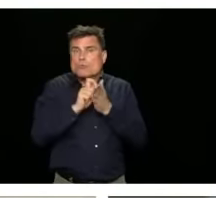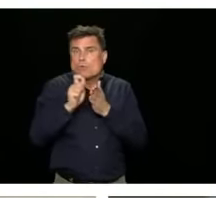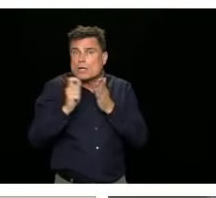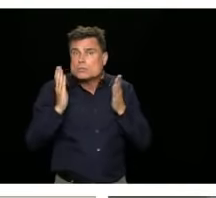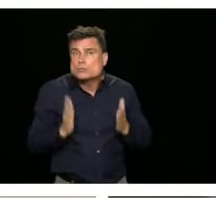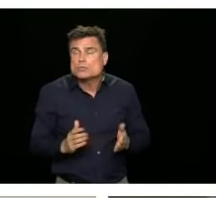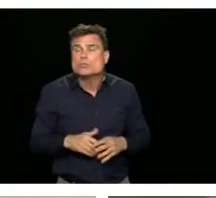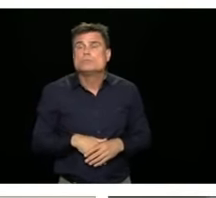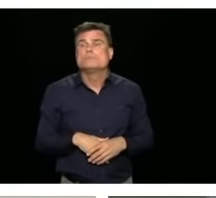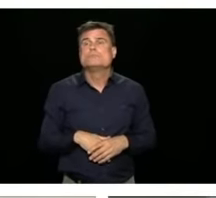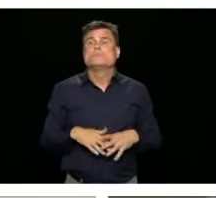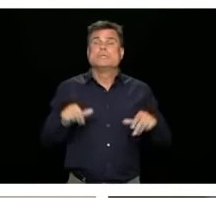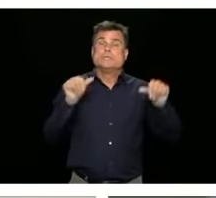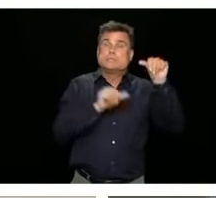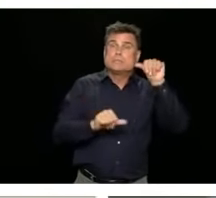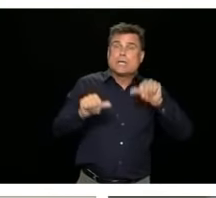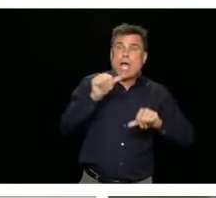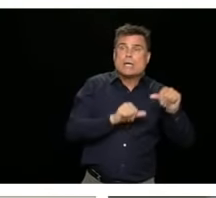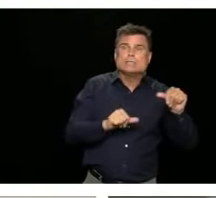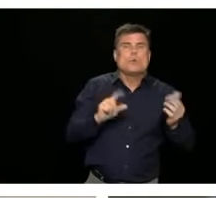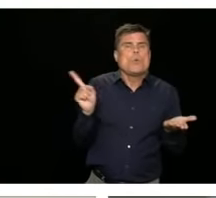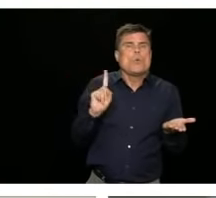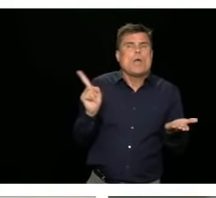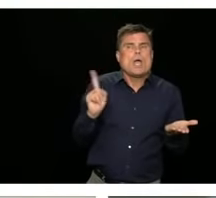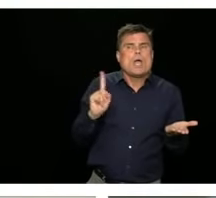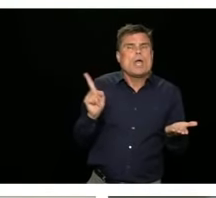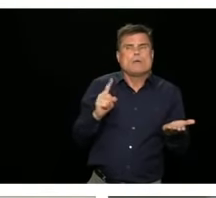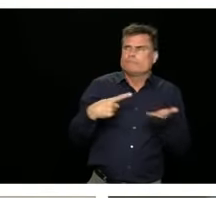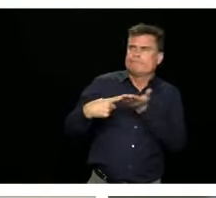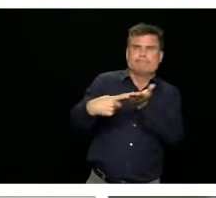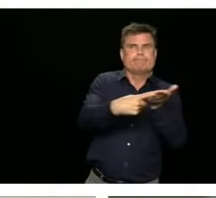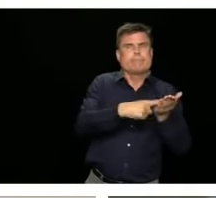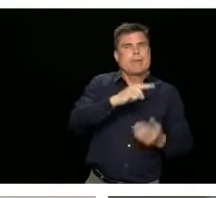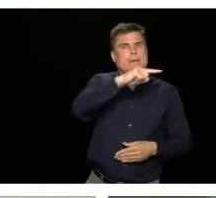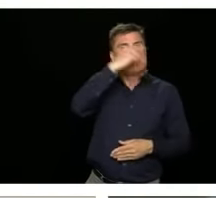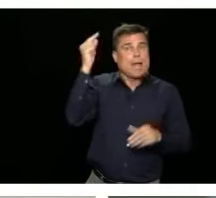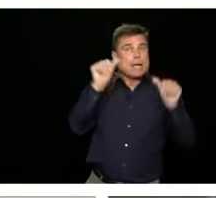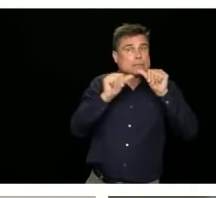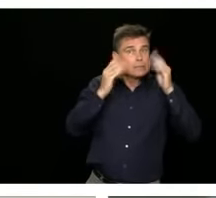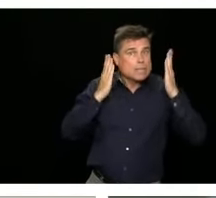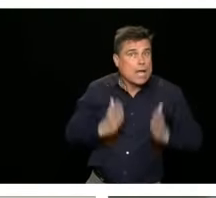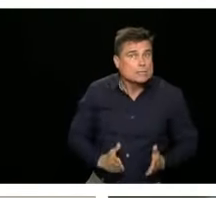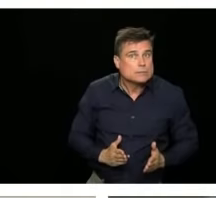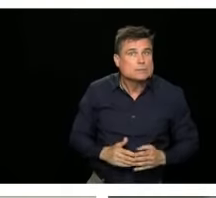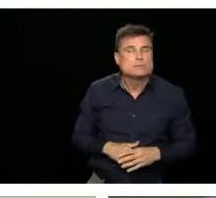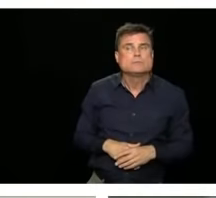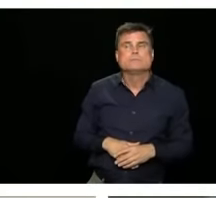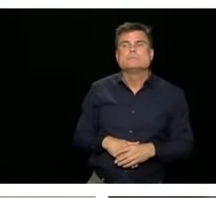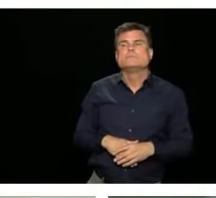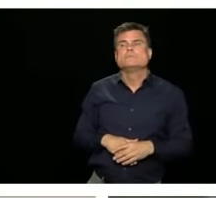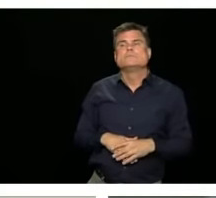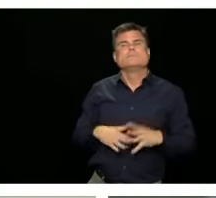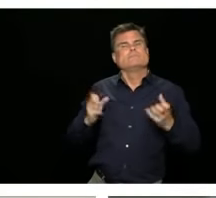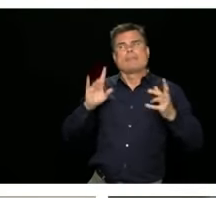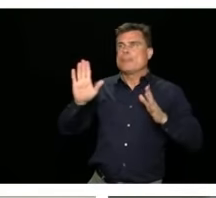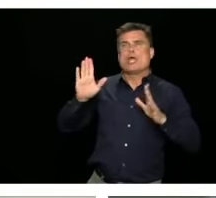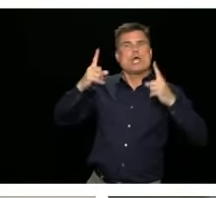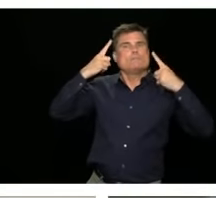Yeah, absolutely. I think that, you know, we know that Canada